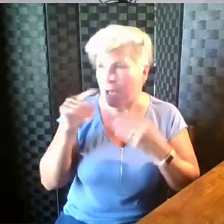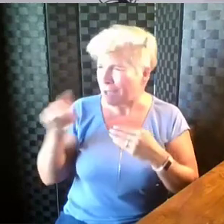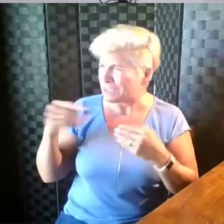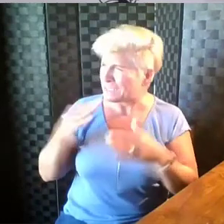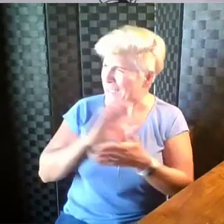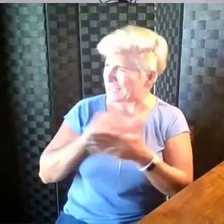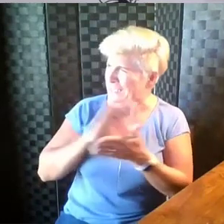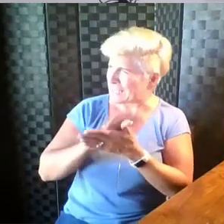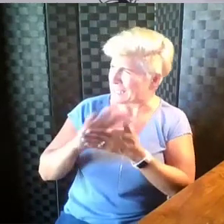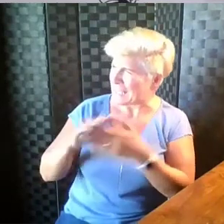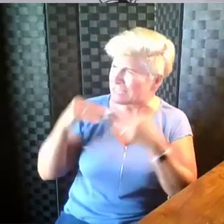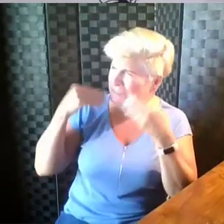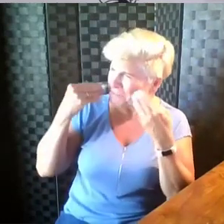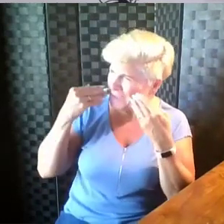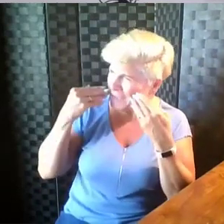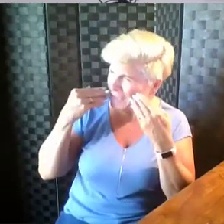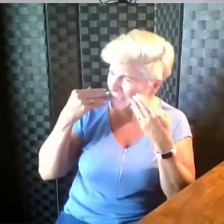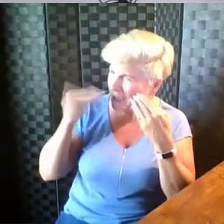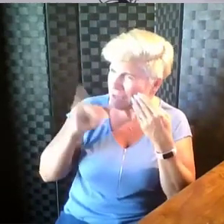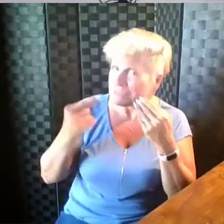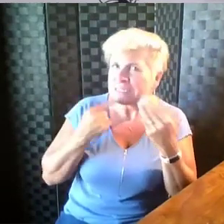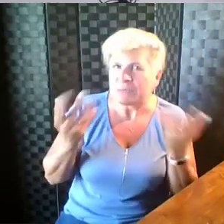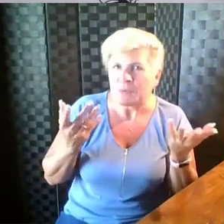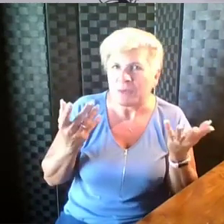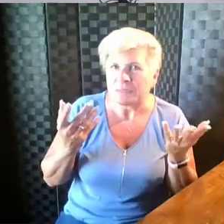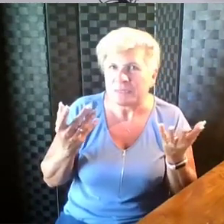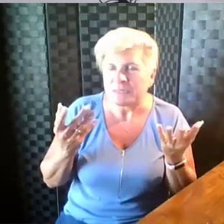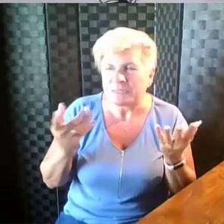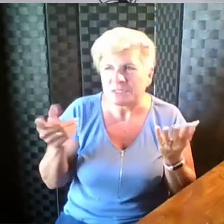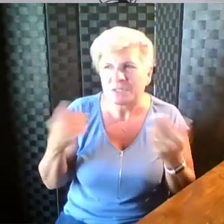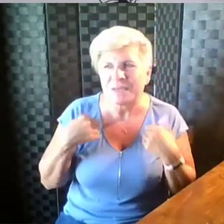also say she has a nice grin.